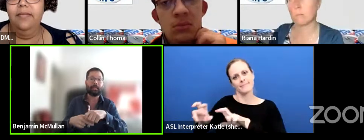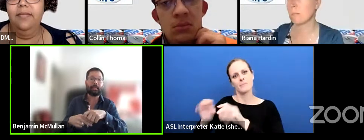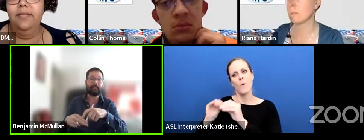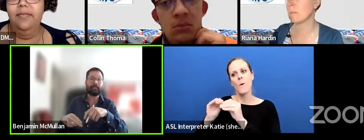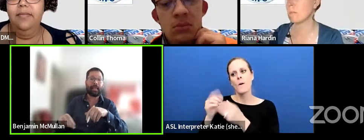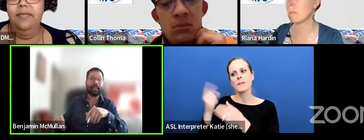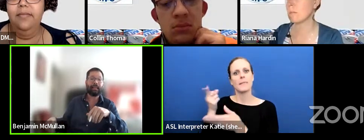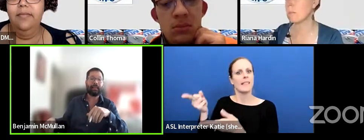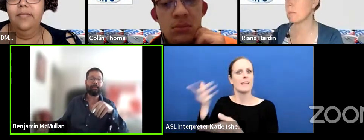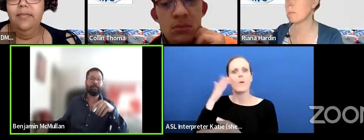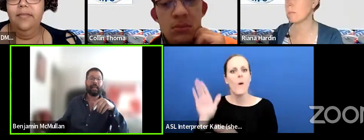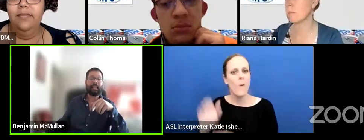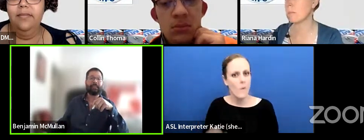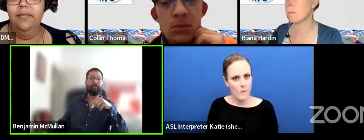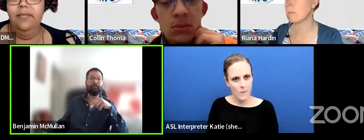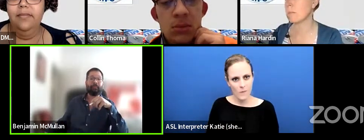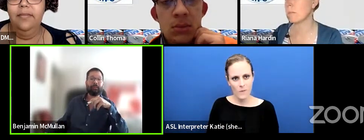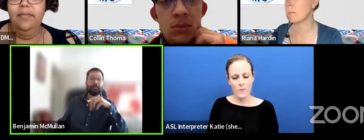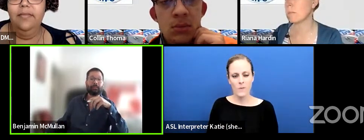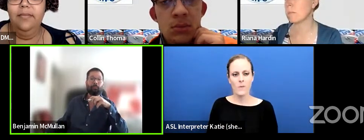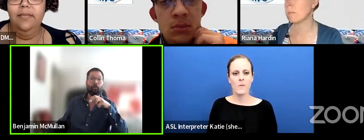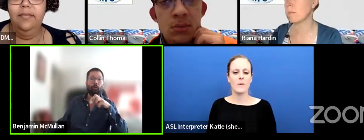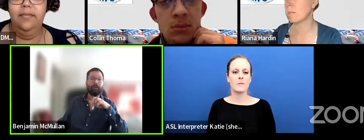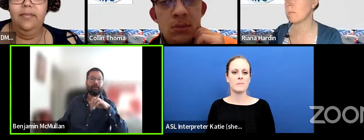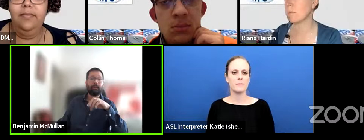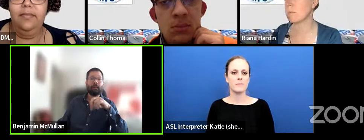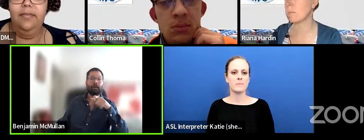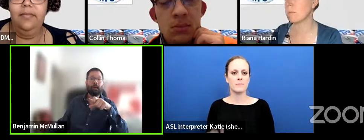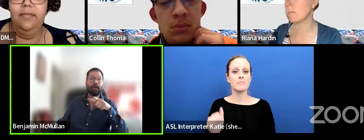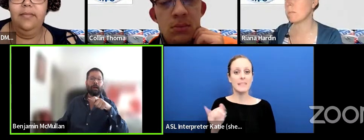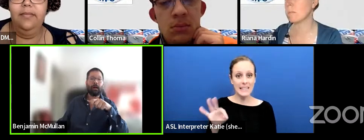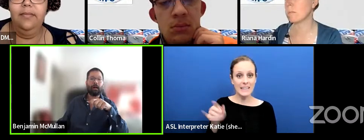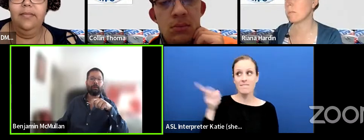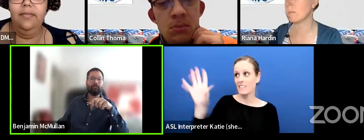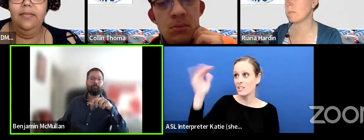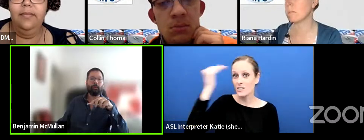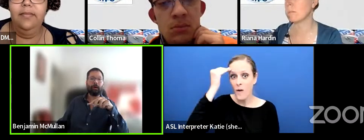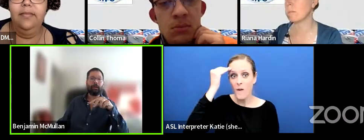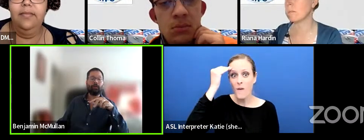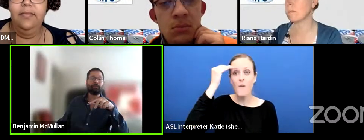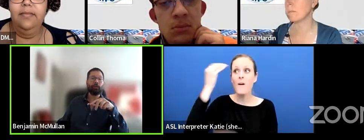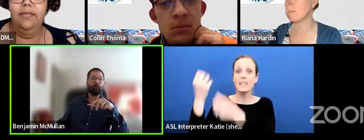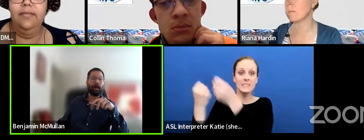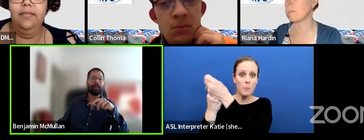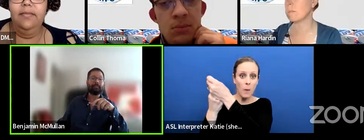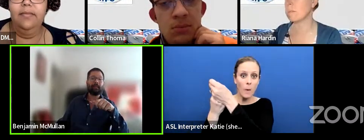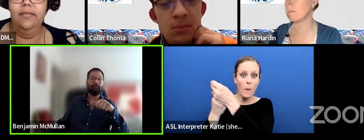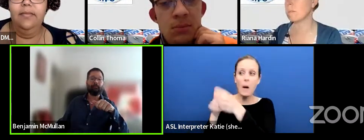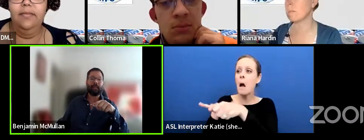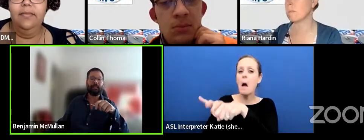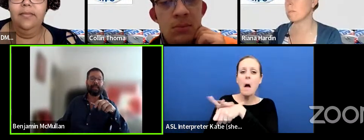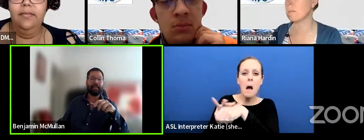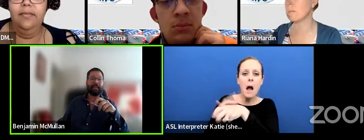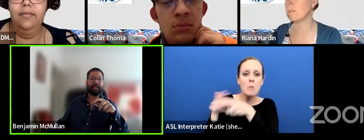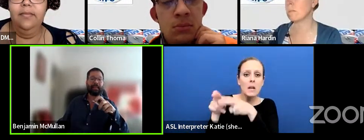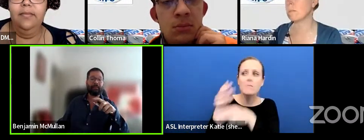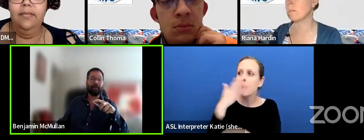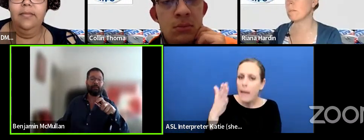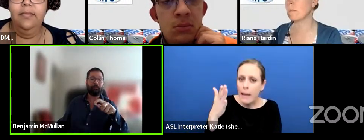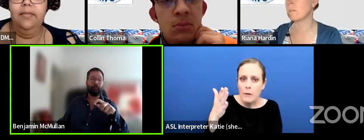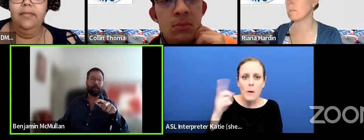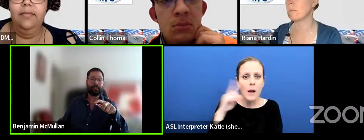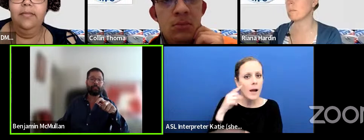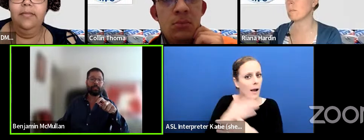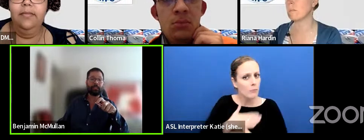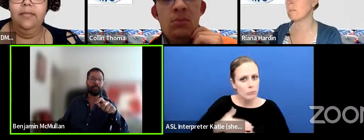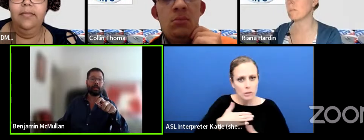touch on it, thank them for their support, but also ask if they need any